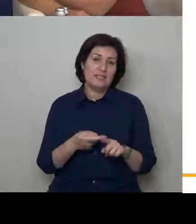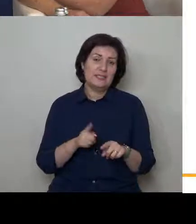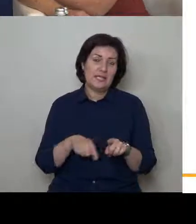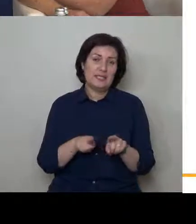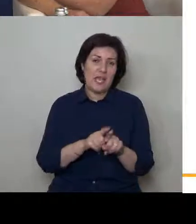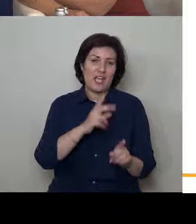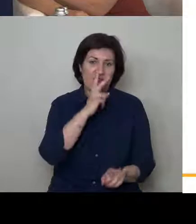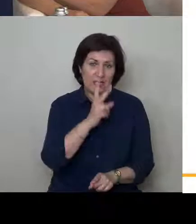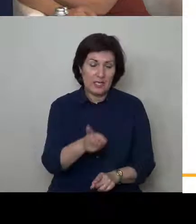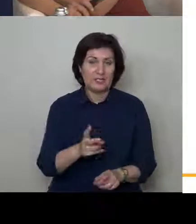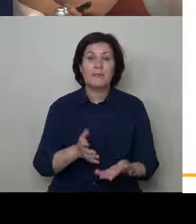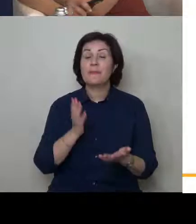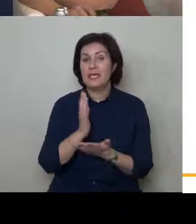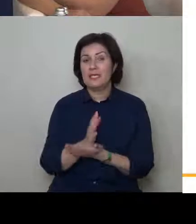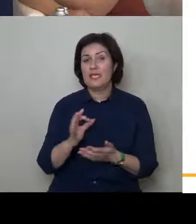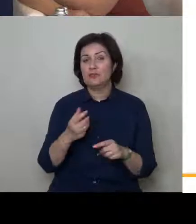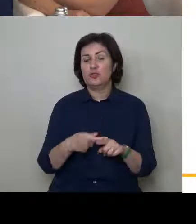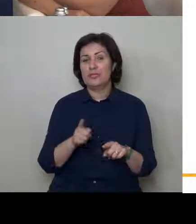and